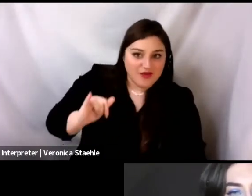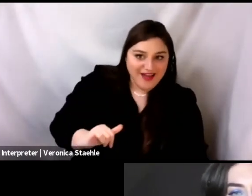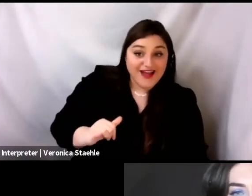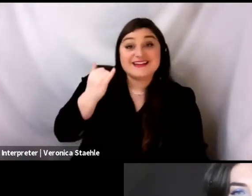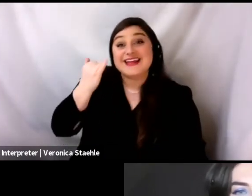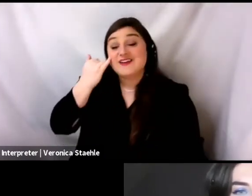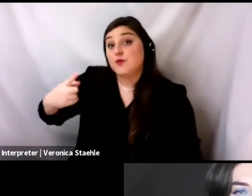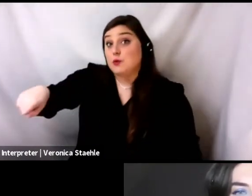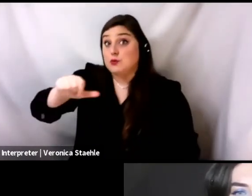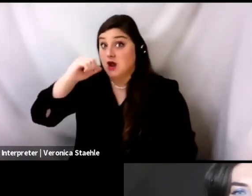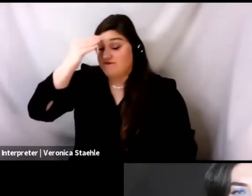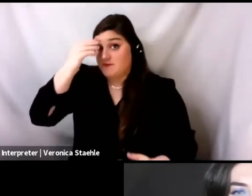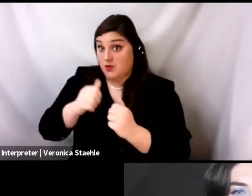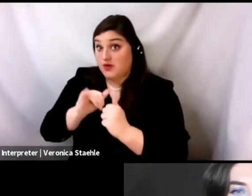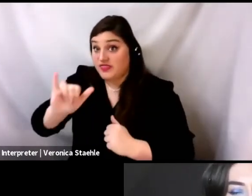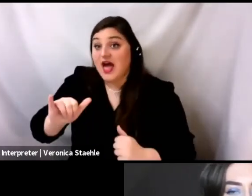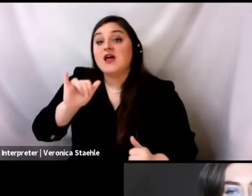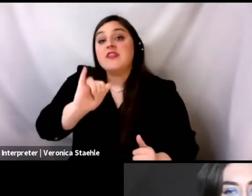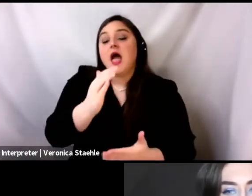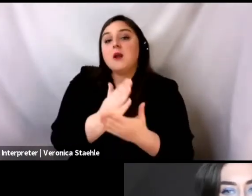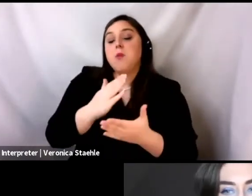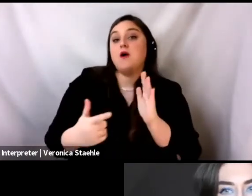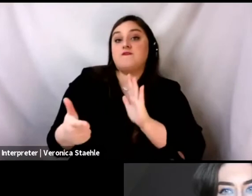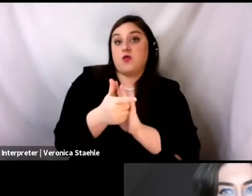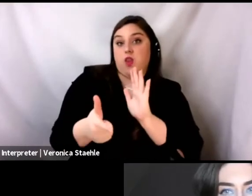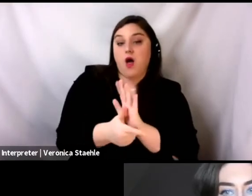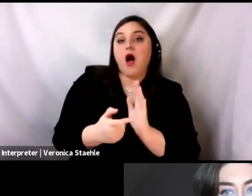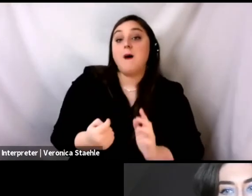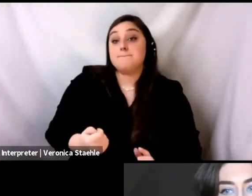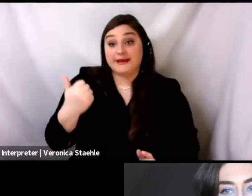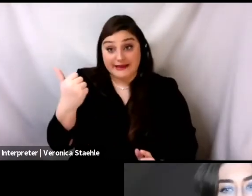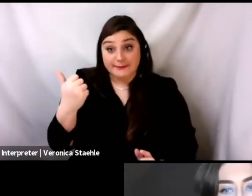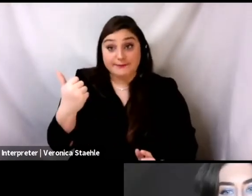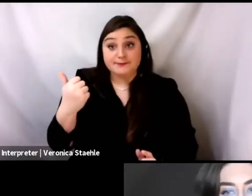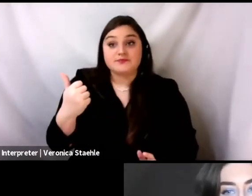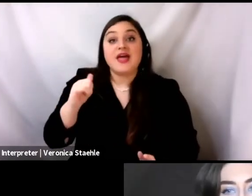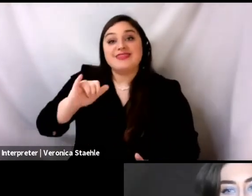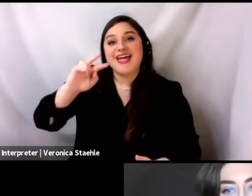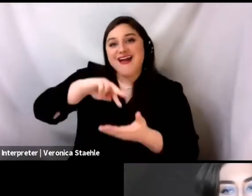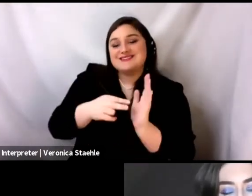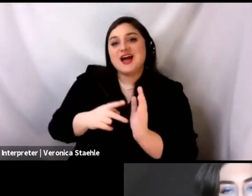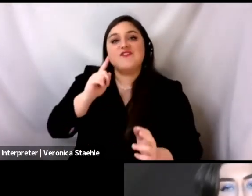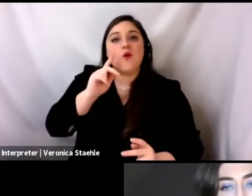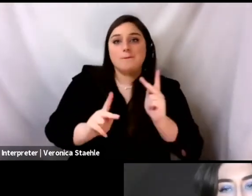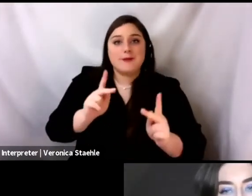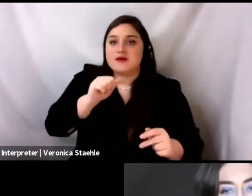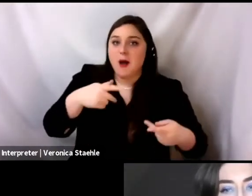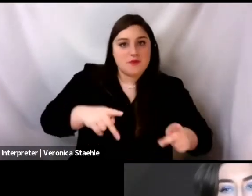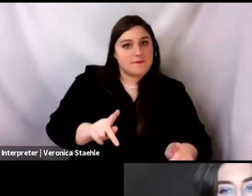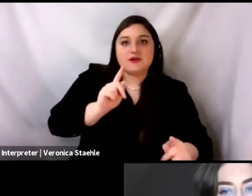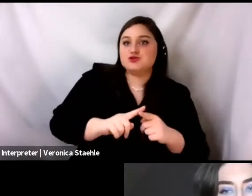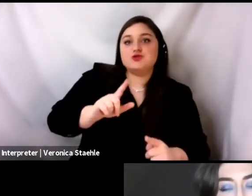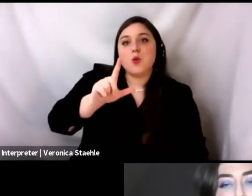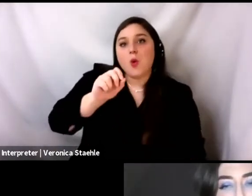this legislation is repealing the section of the law that was intended to prohibit loitering for the purpose of engaging in